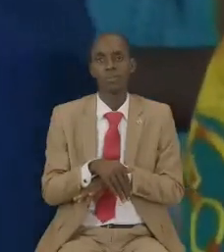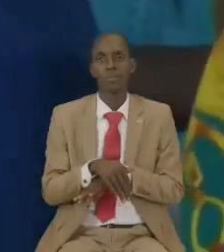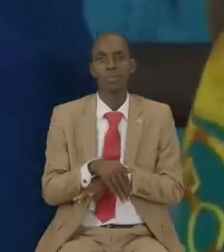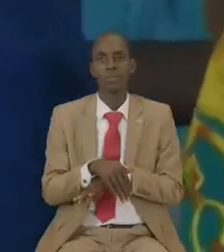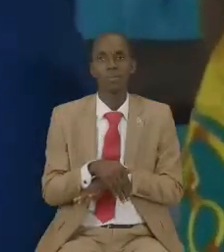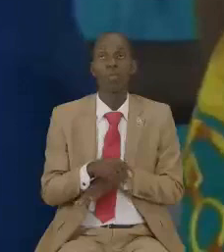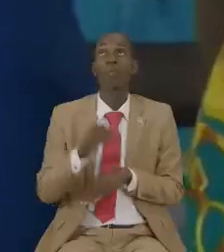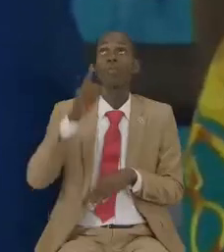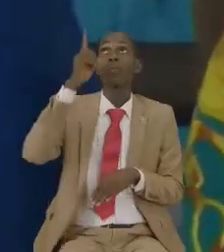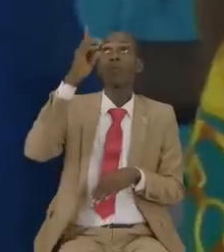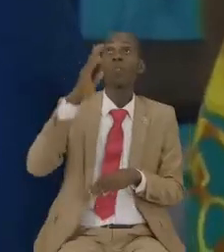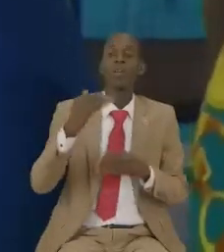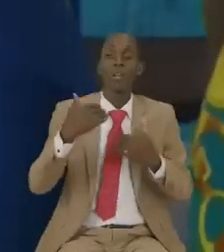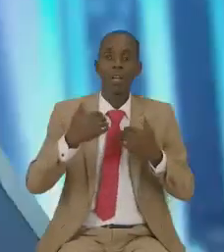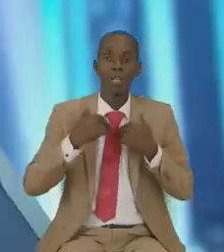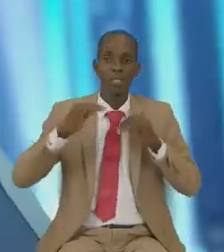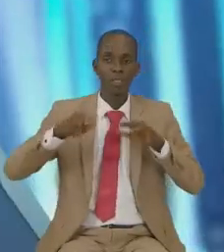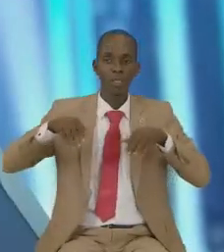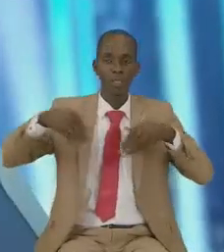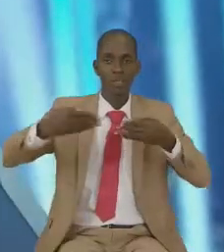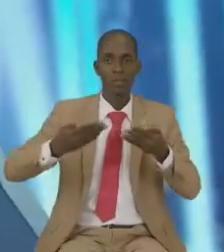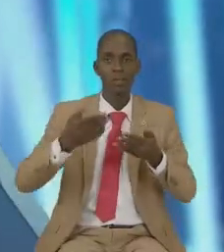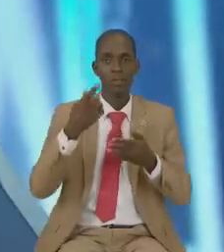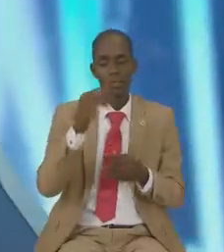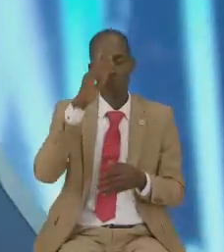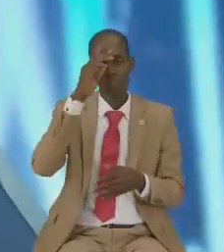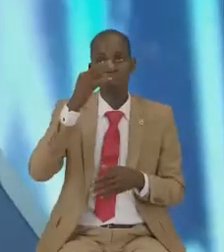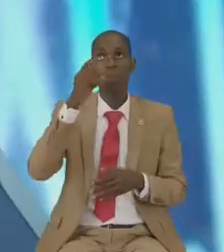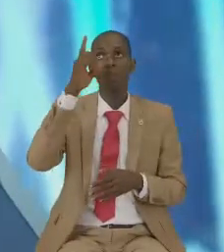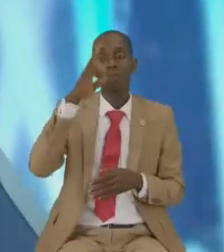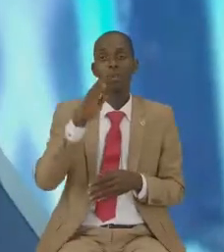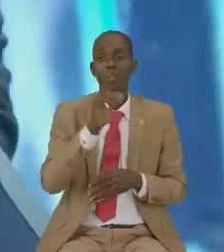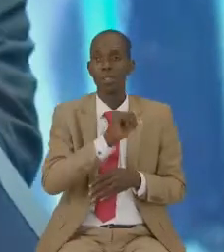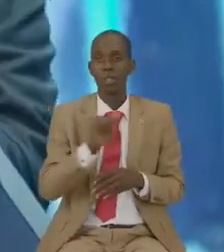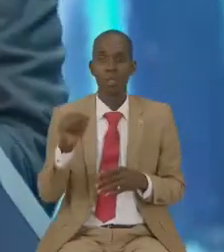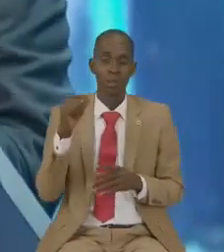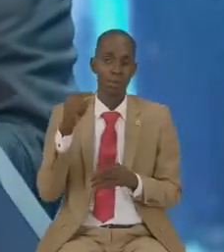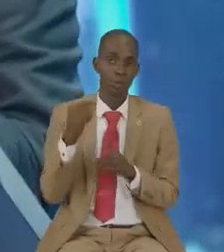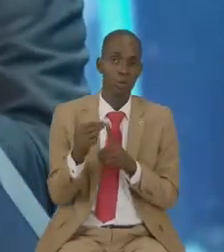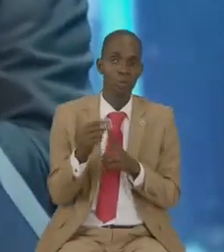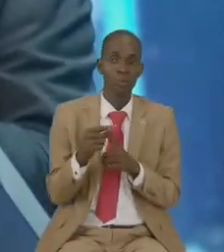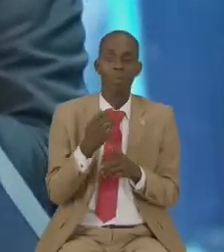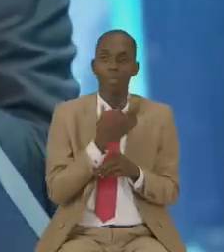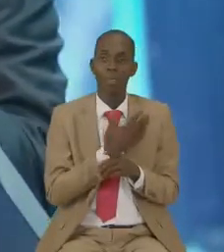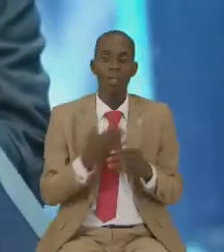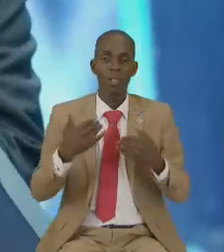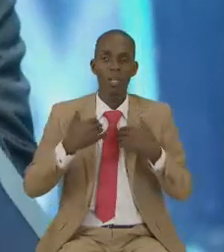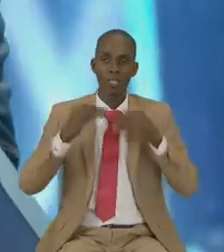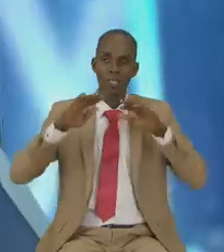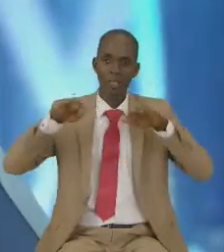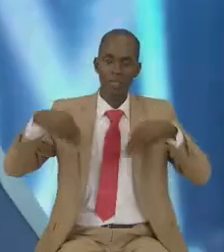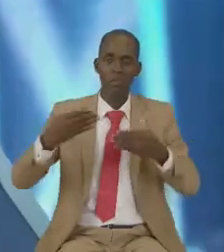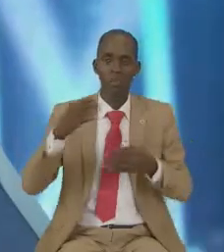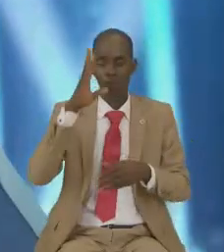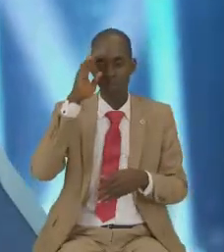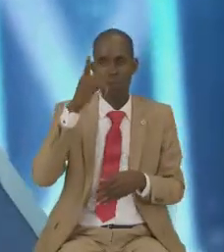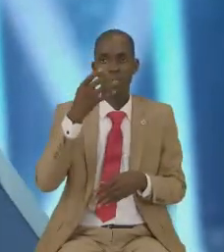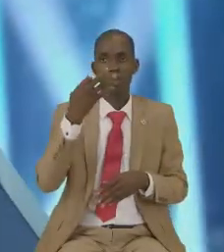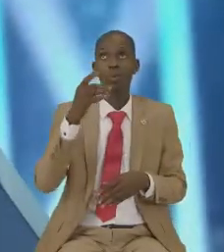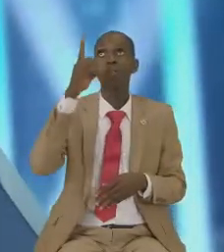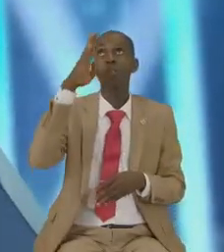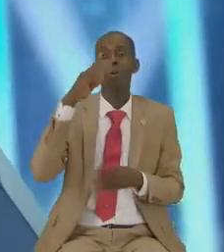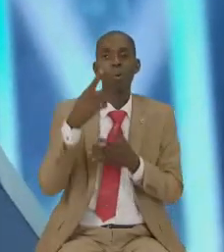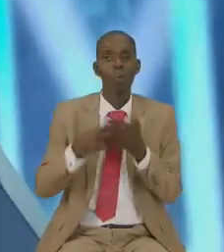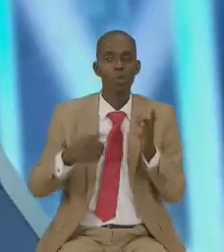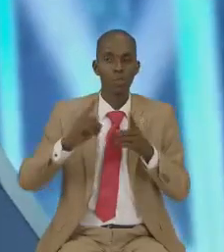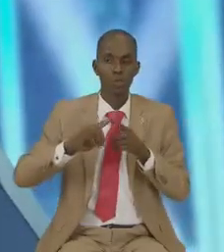God has given him a message, and God has given him what to give to you.